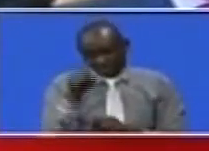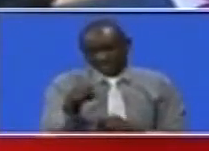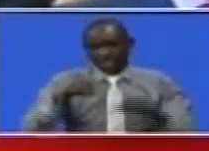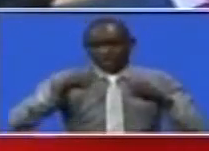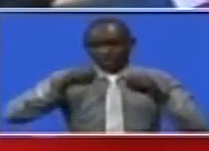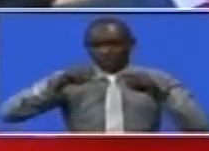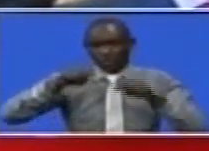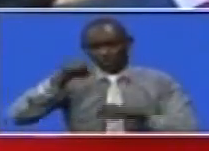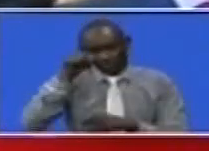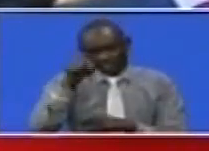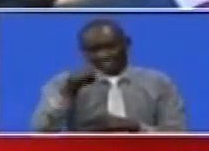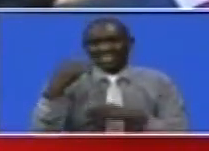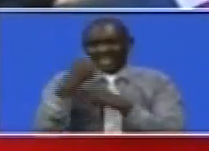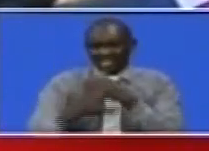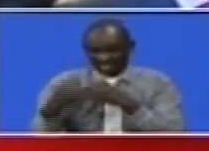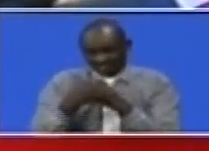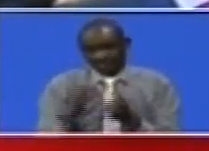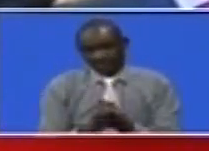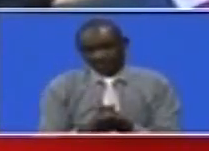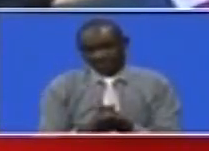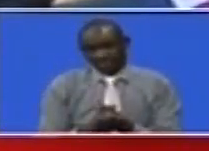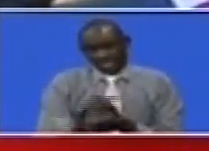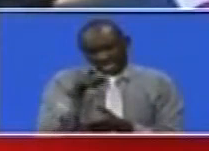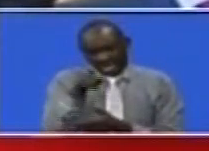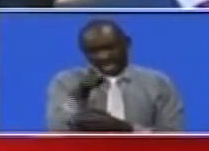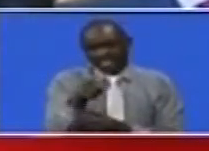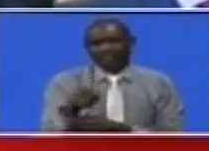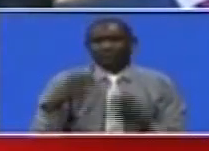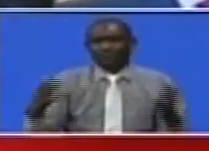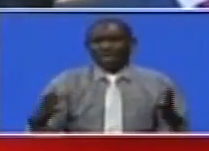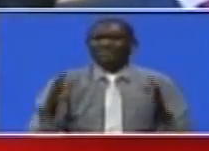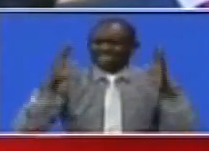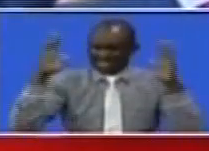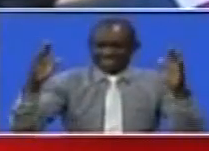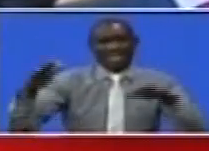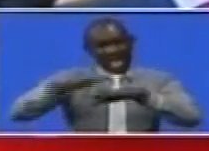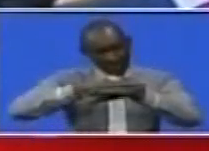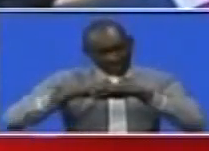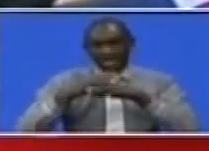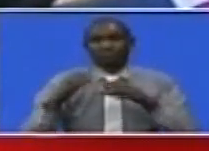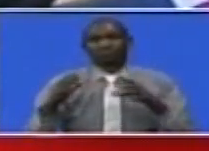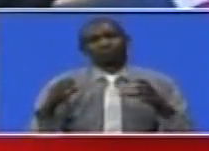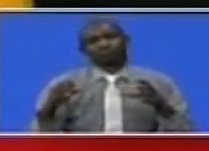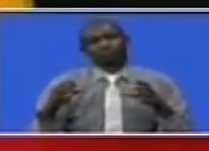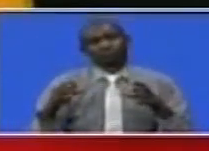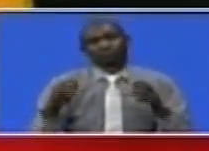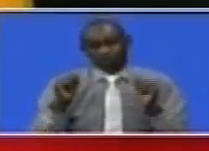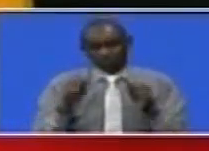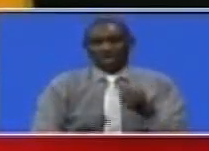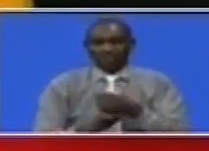of this country and throughout the great Africa continent.